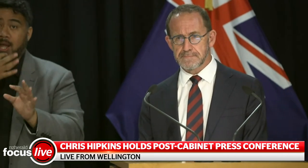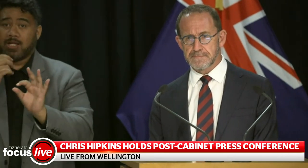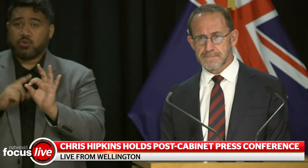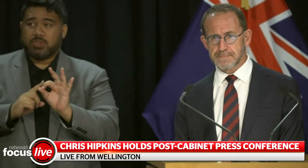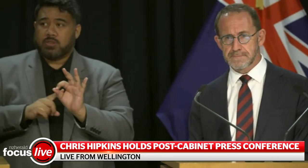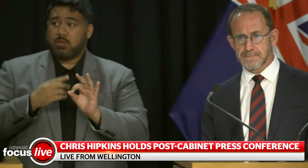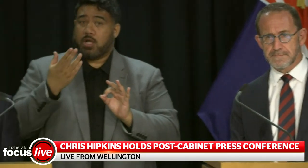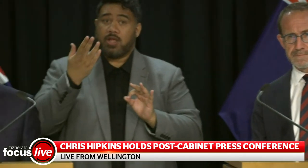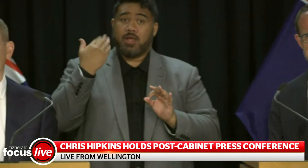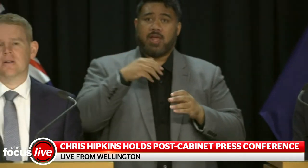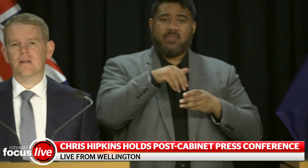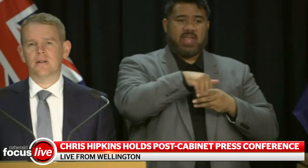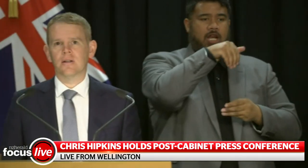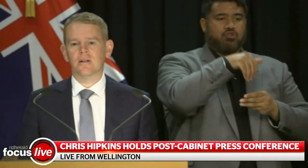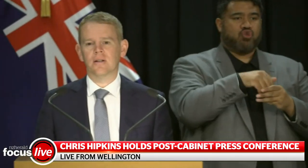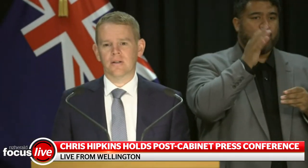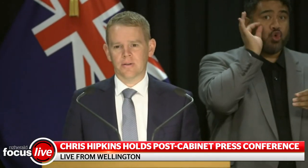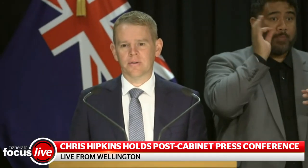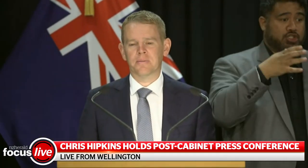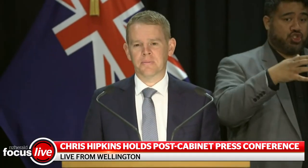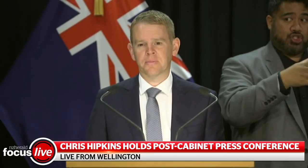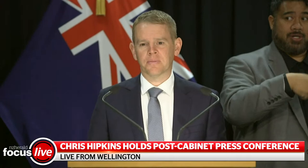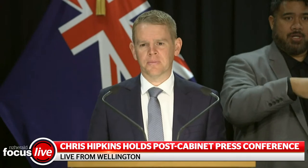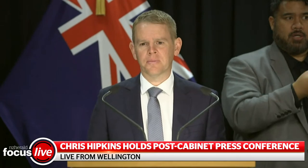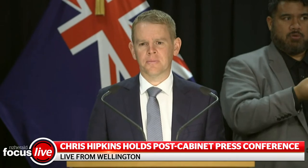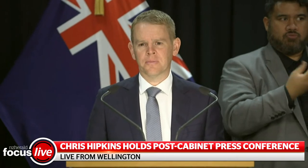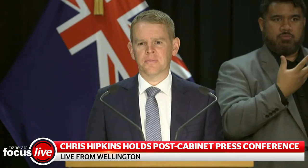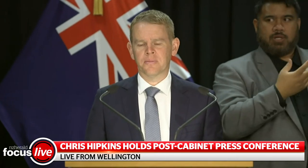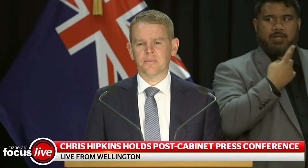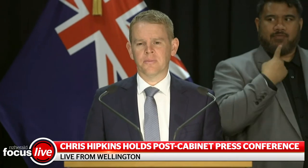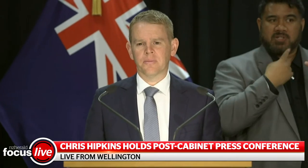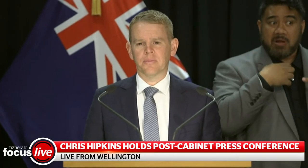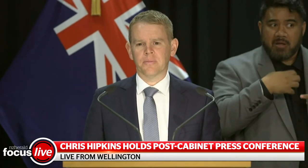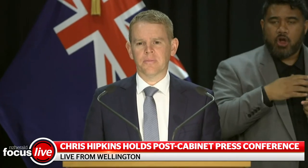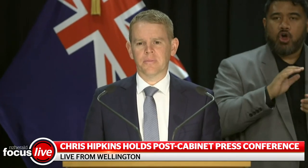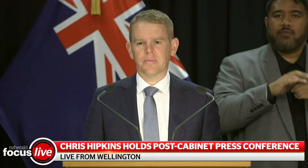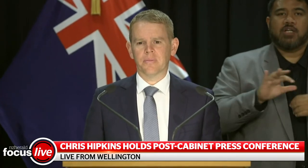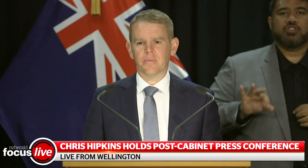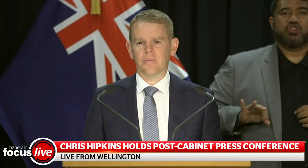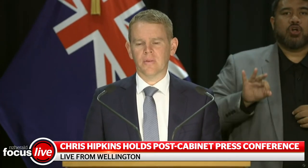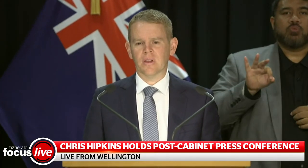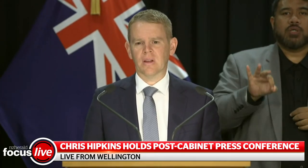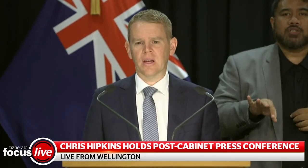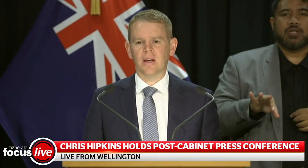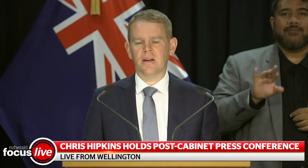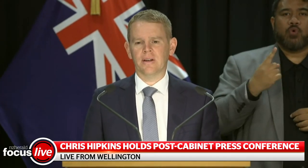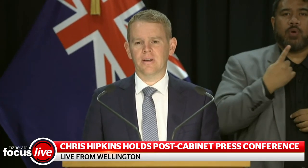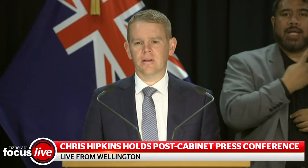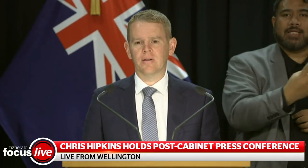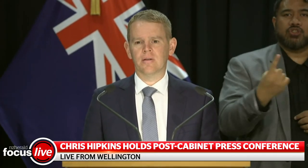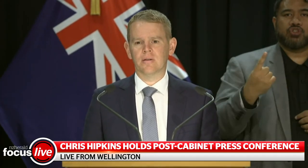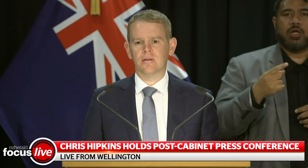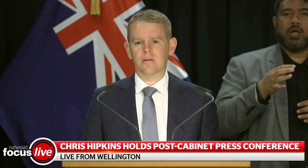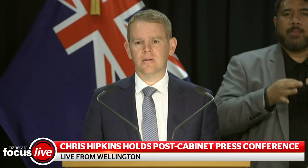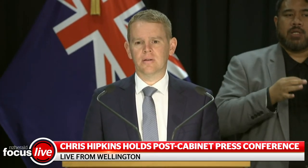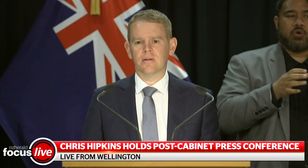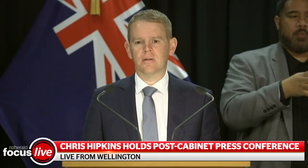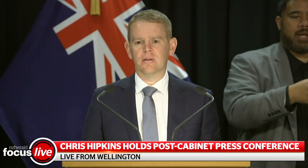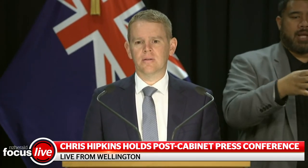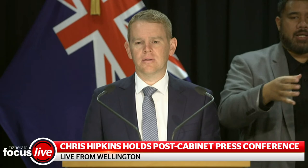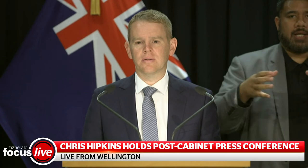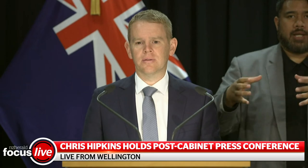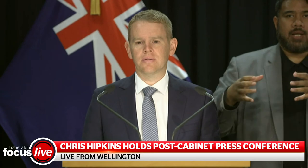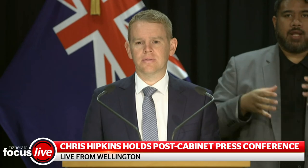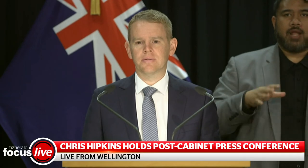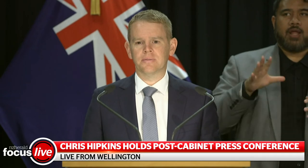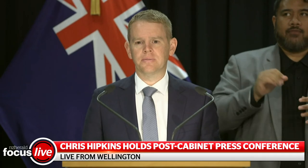information from the Electoral Commission about the amount of donations from each political party in the year to